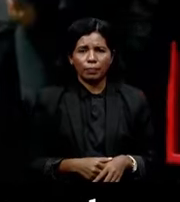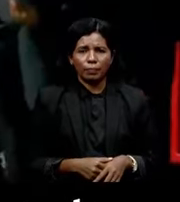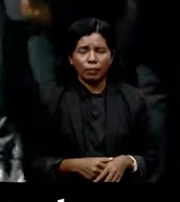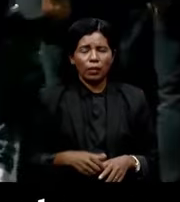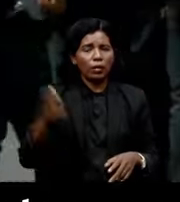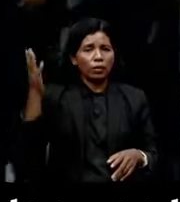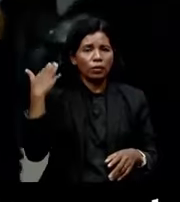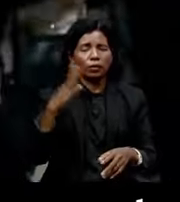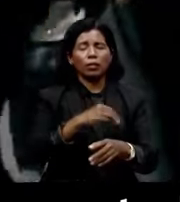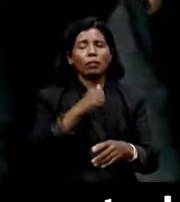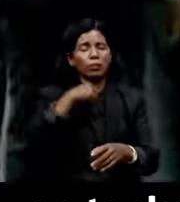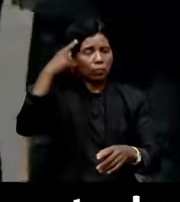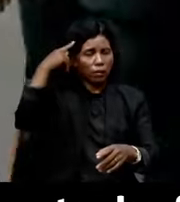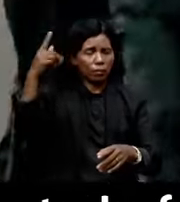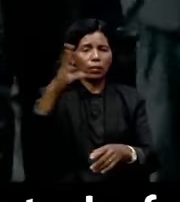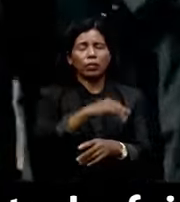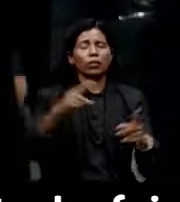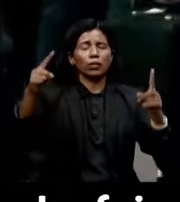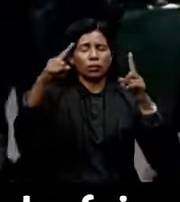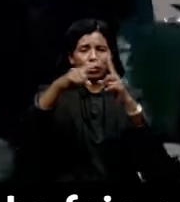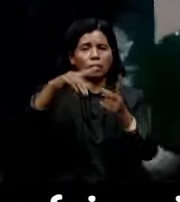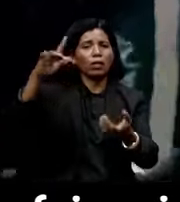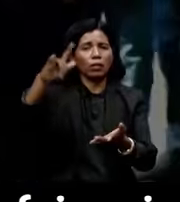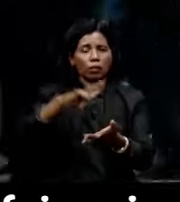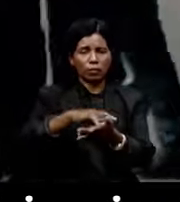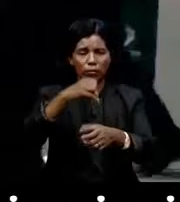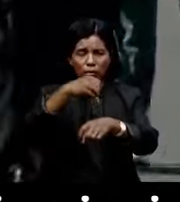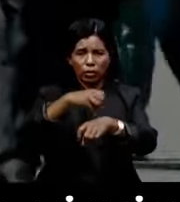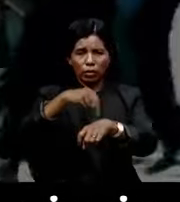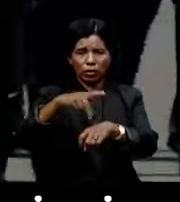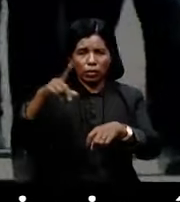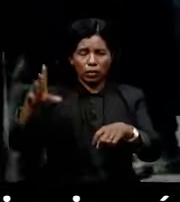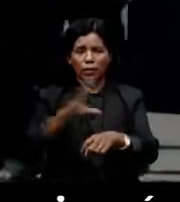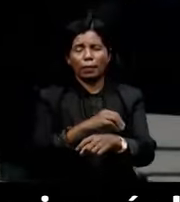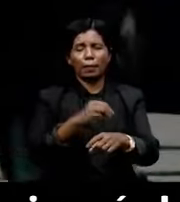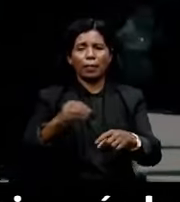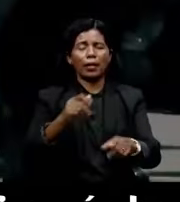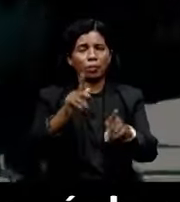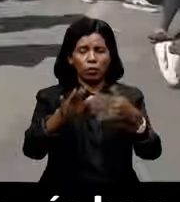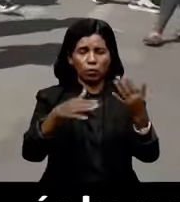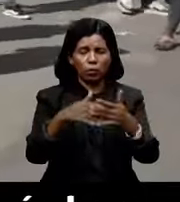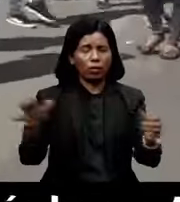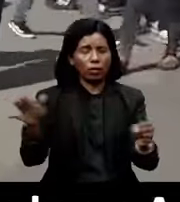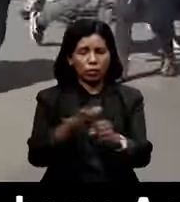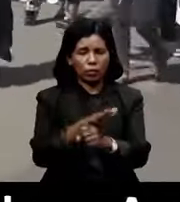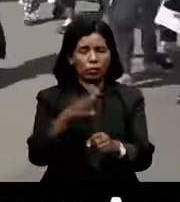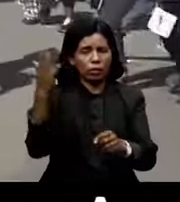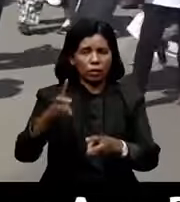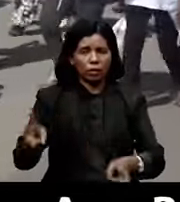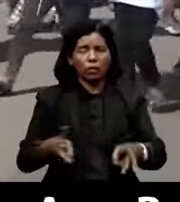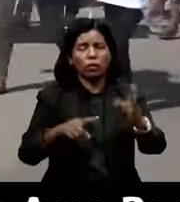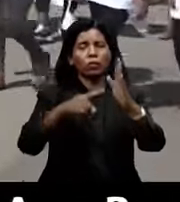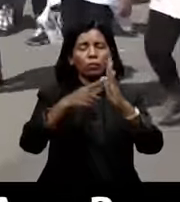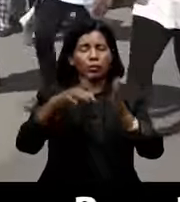Antes, amu papa Francisco, toi aeroporto internacional Nicolau Lobato, como rodili, peregrinu, sira, na kuno, oni estrada, nini,